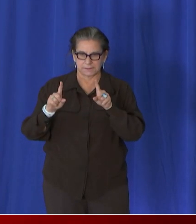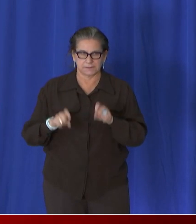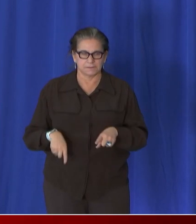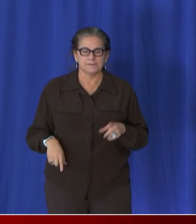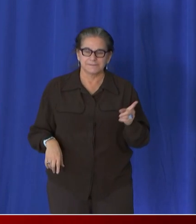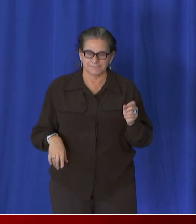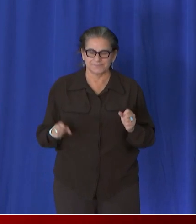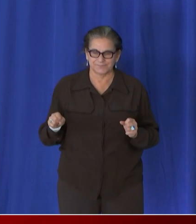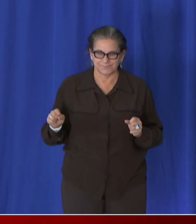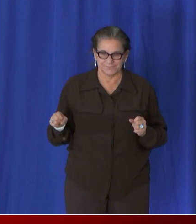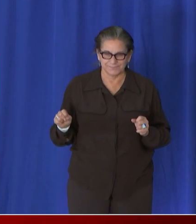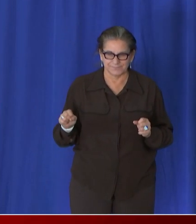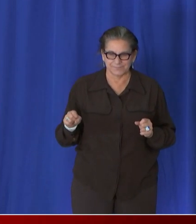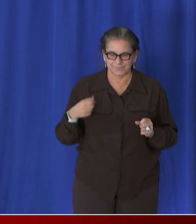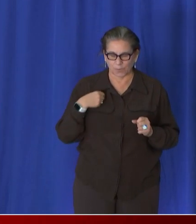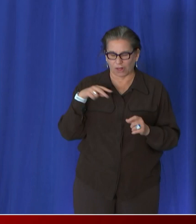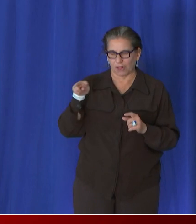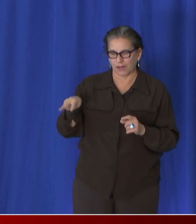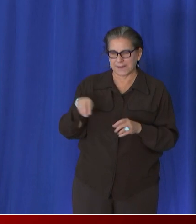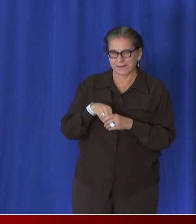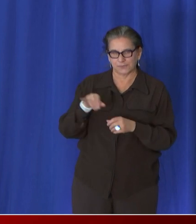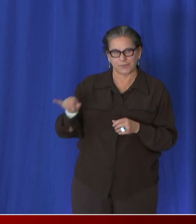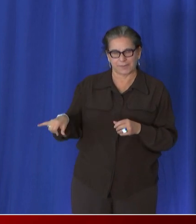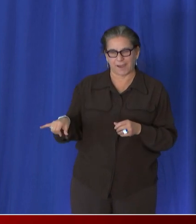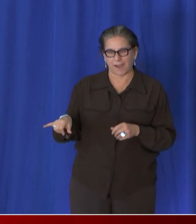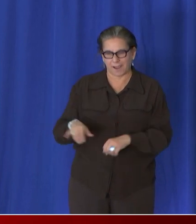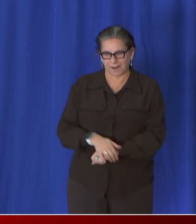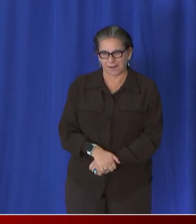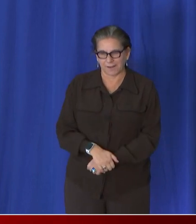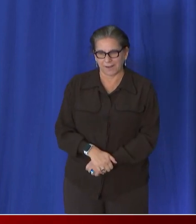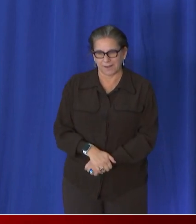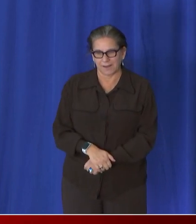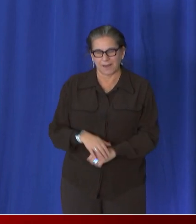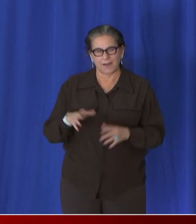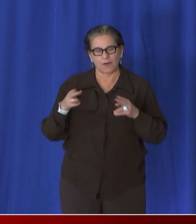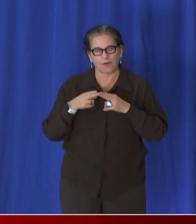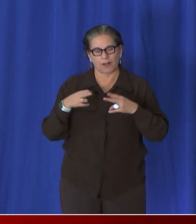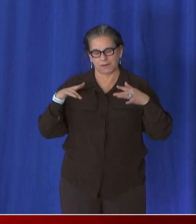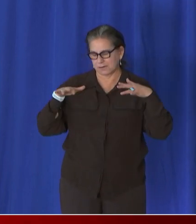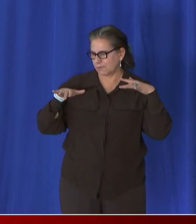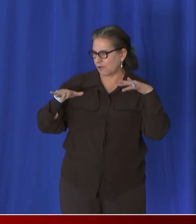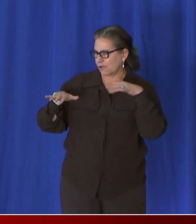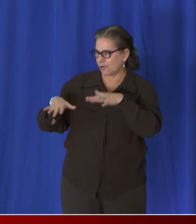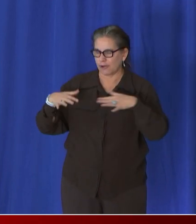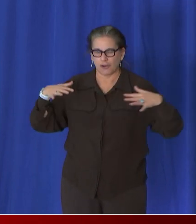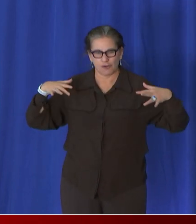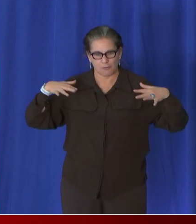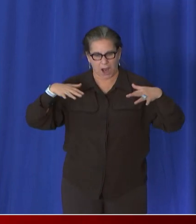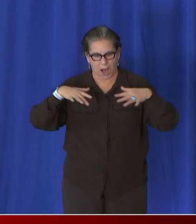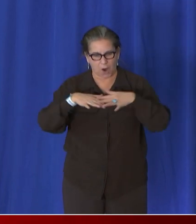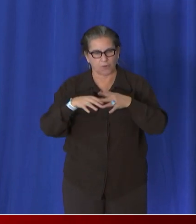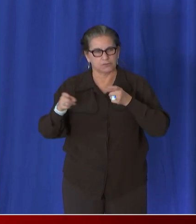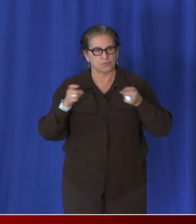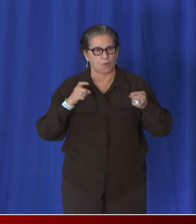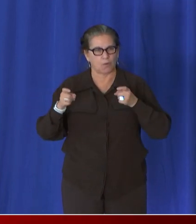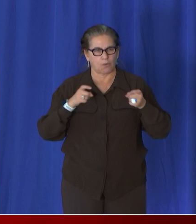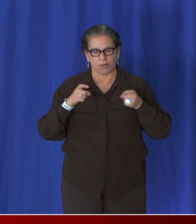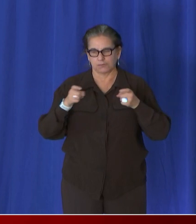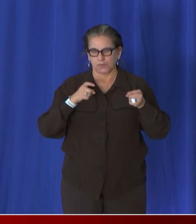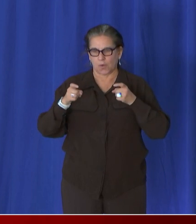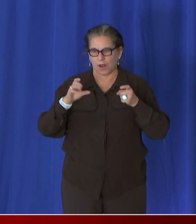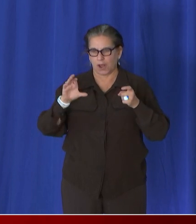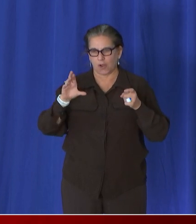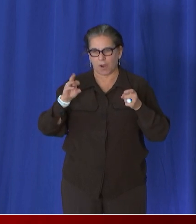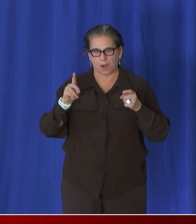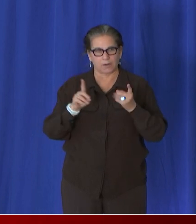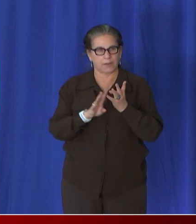lines and, if needed, for the distribution. And a second question on that. Right now, we're at 8 sites that are offering these, 8 libraries